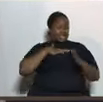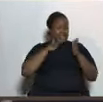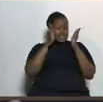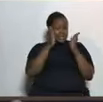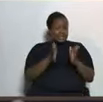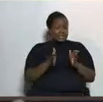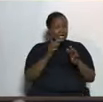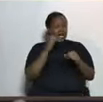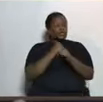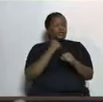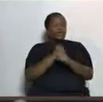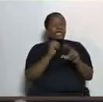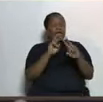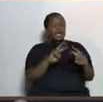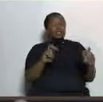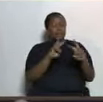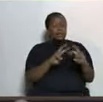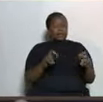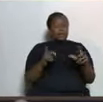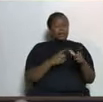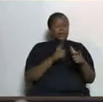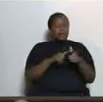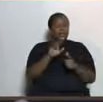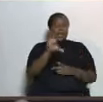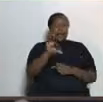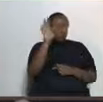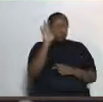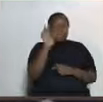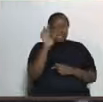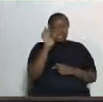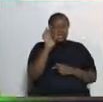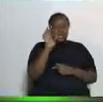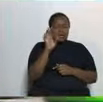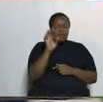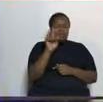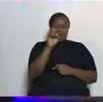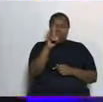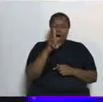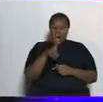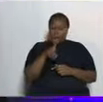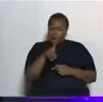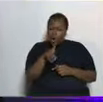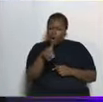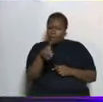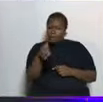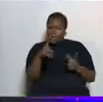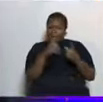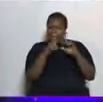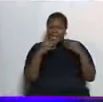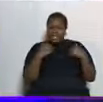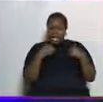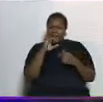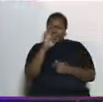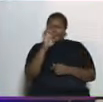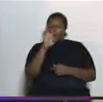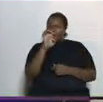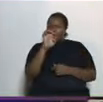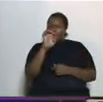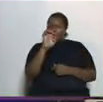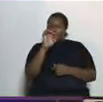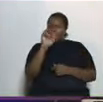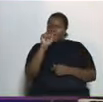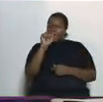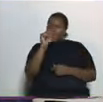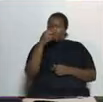some experiments. And they took a little, kind of like it's a worm, but it has like feathers. Do you have something